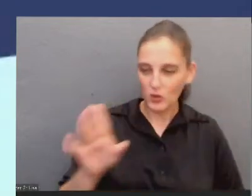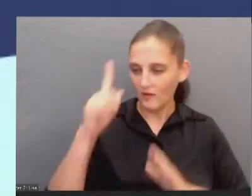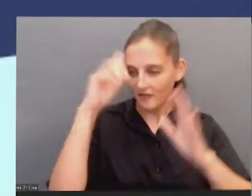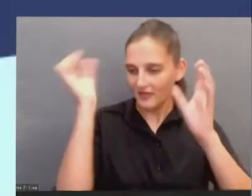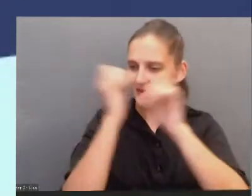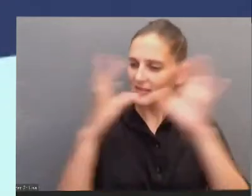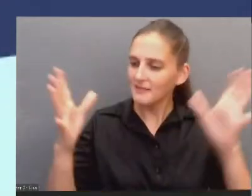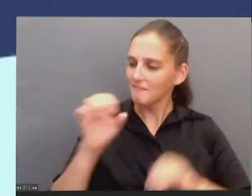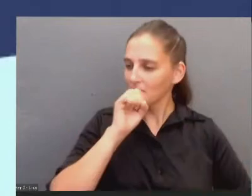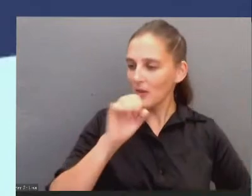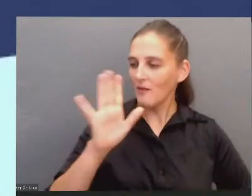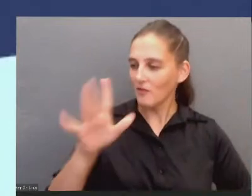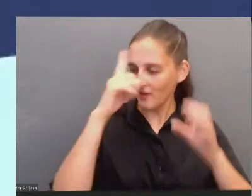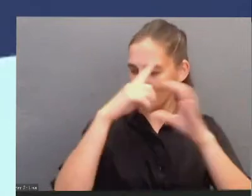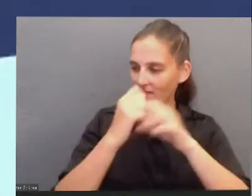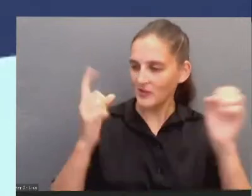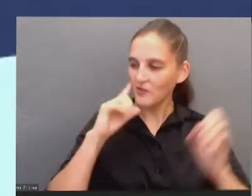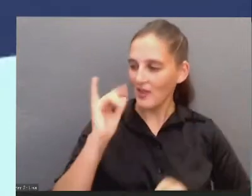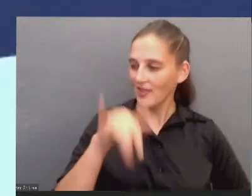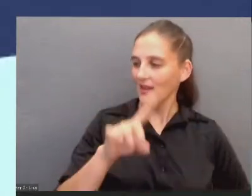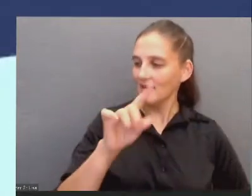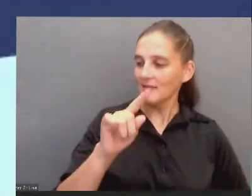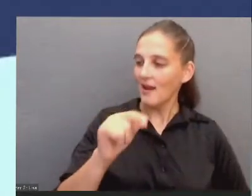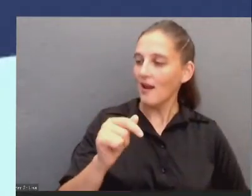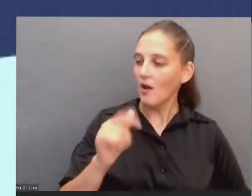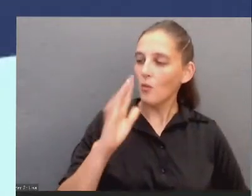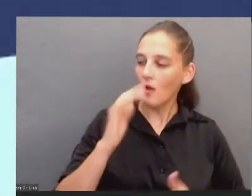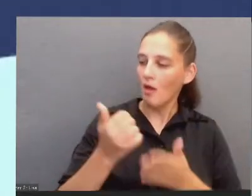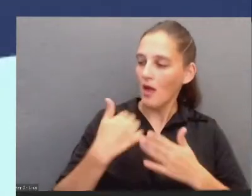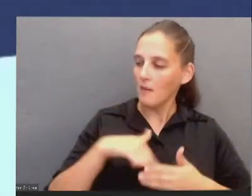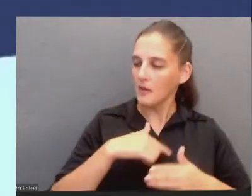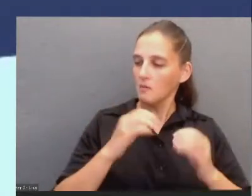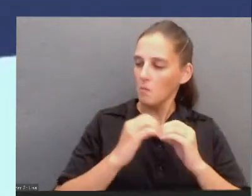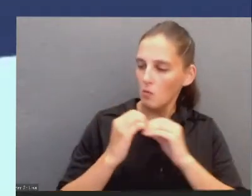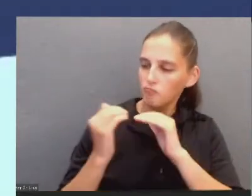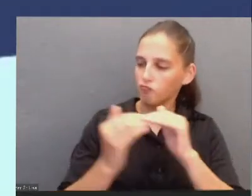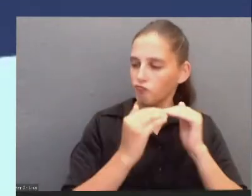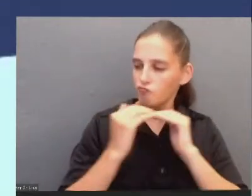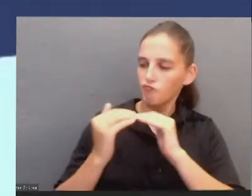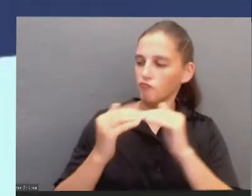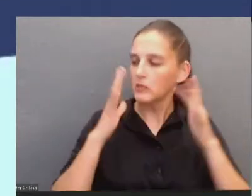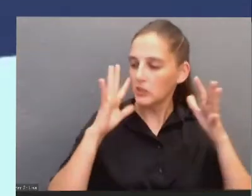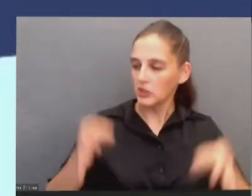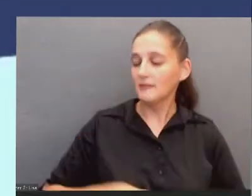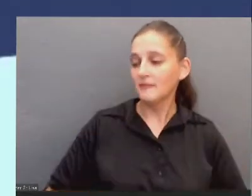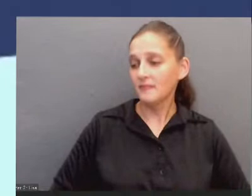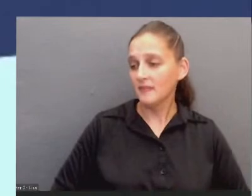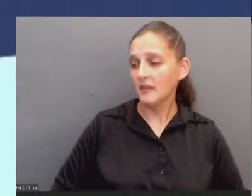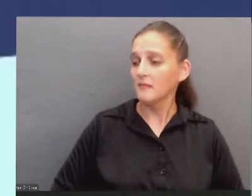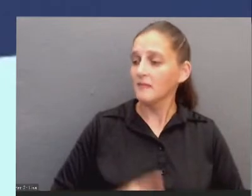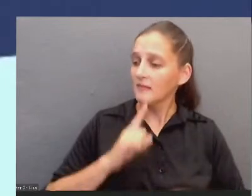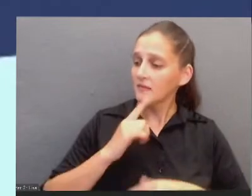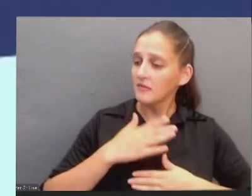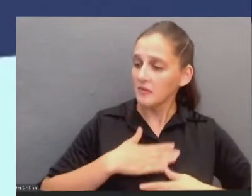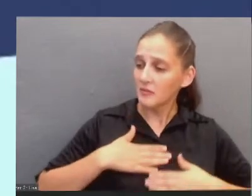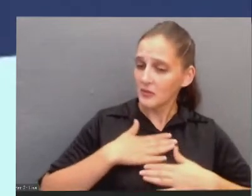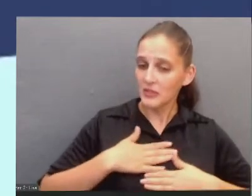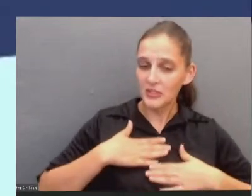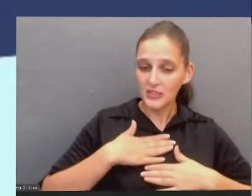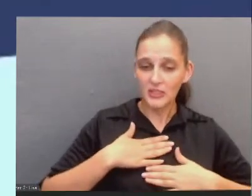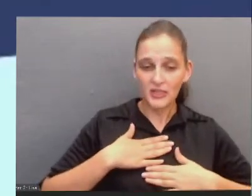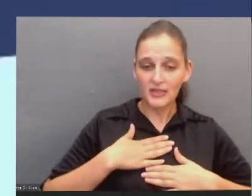vision for that data that will help us make better and more equitable decisions. And I so appreciate your mantra. I don't think you can say it